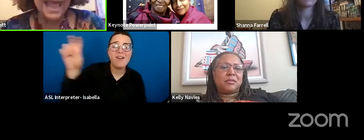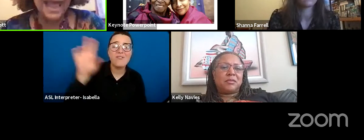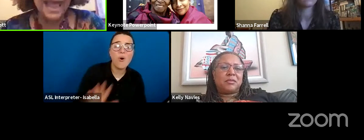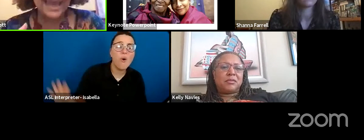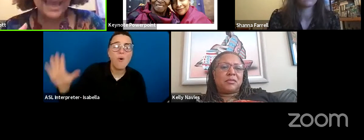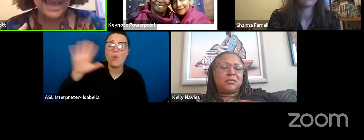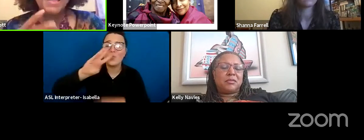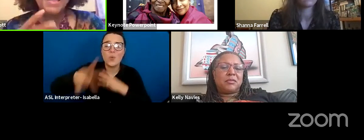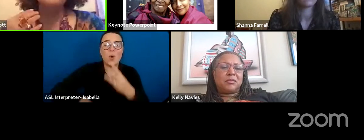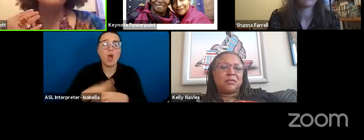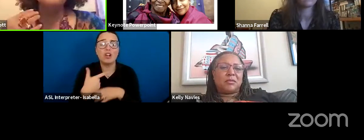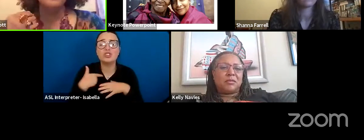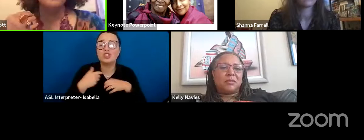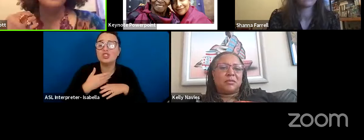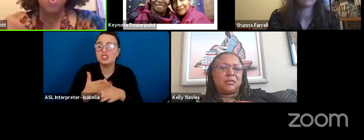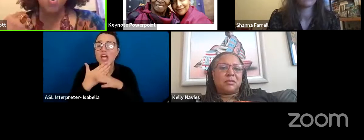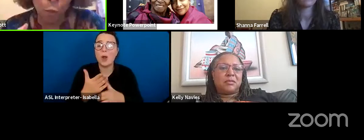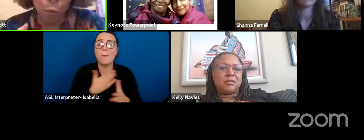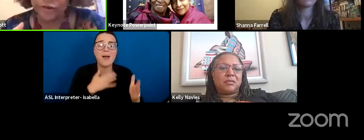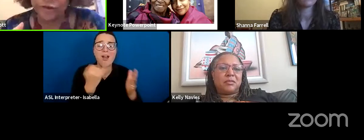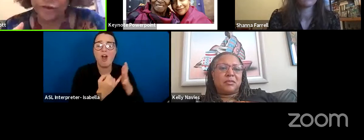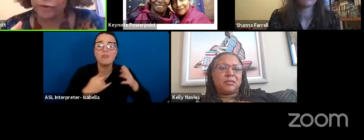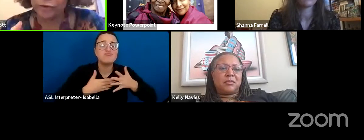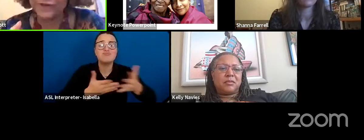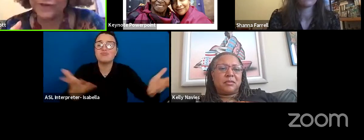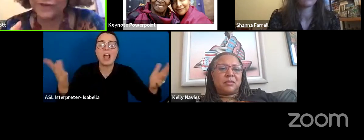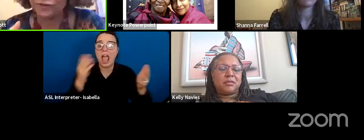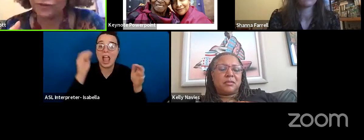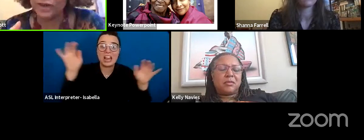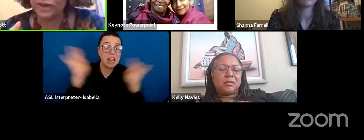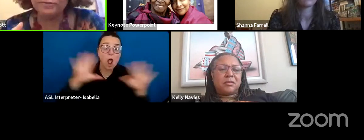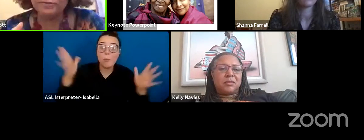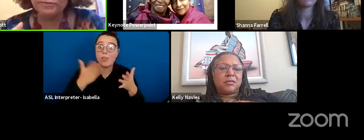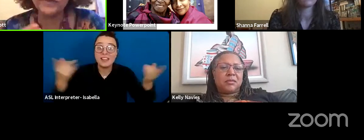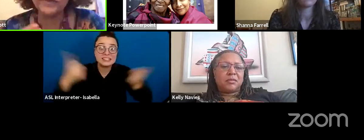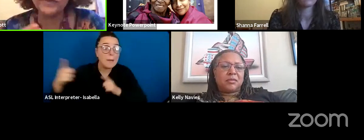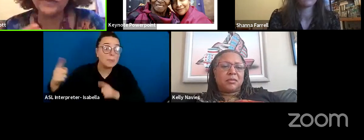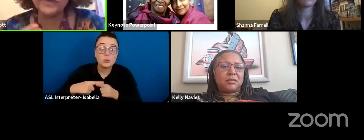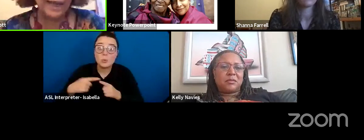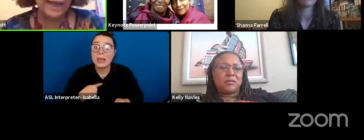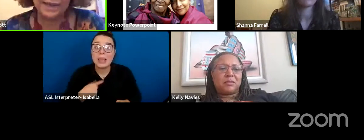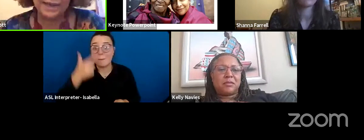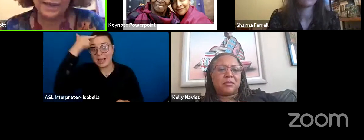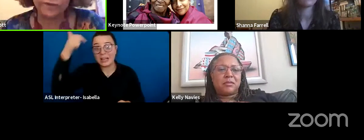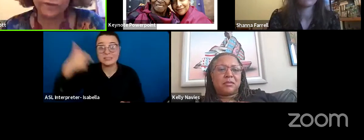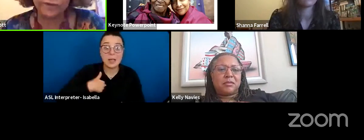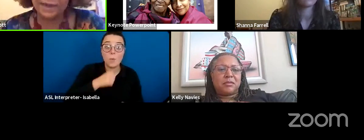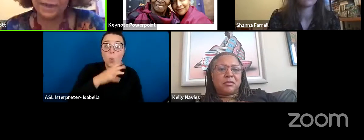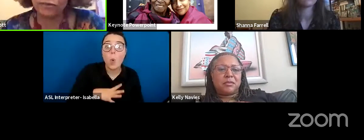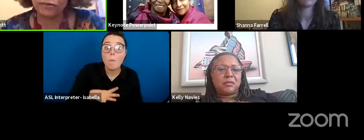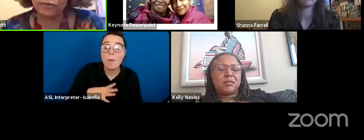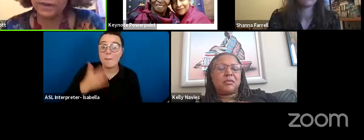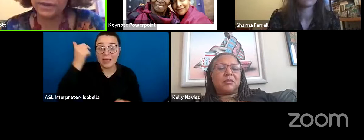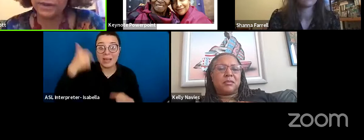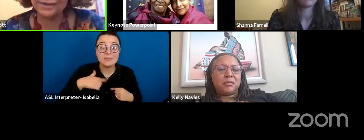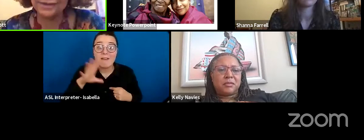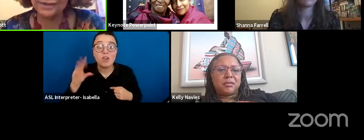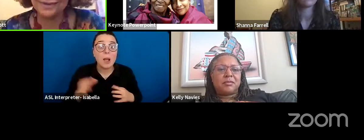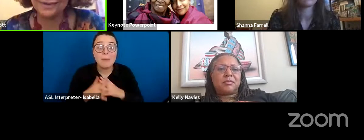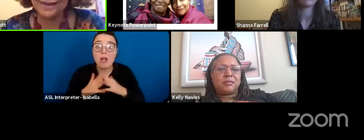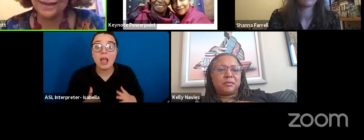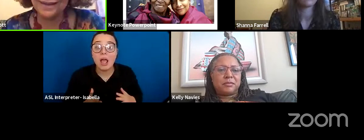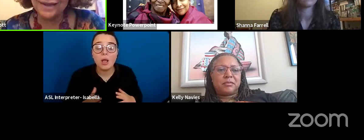it and not have a whole bunch of terrible things happen to me because I'm a woman and because I'm an African-American woman.